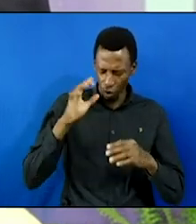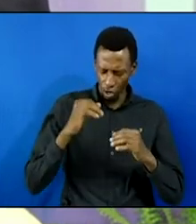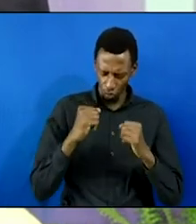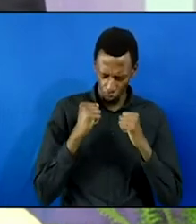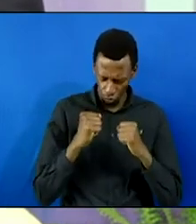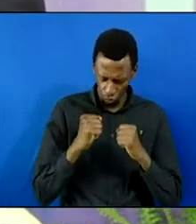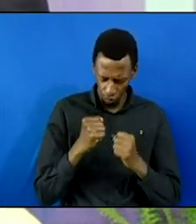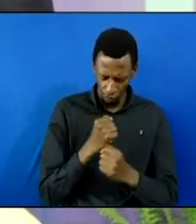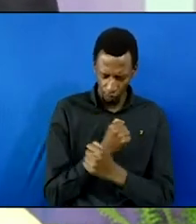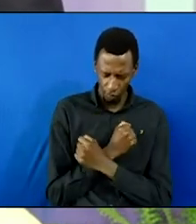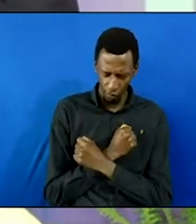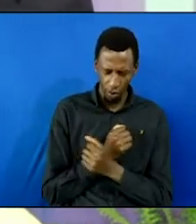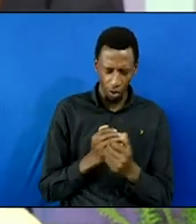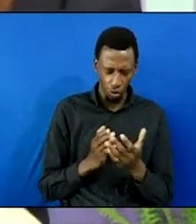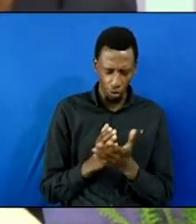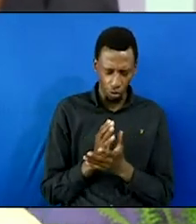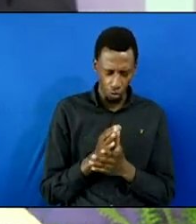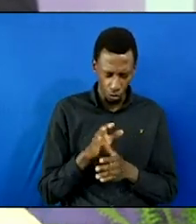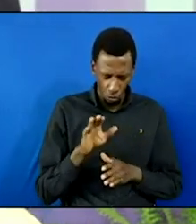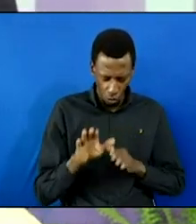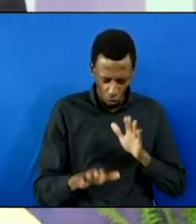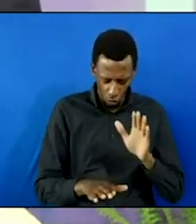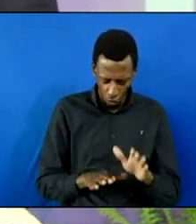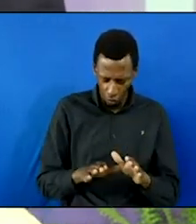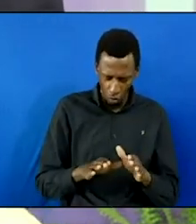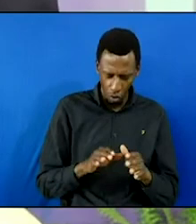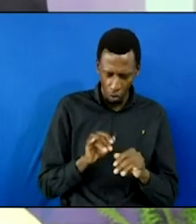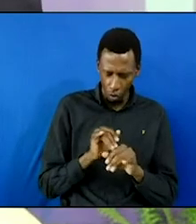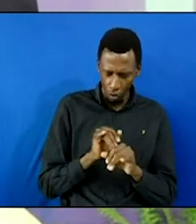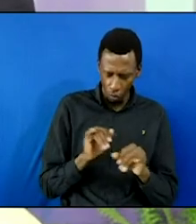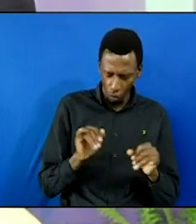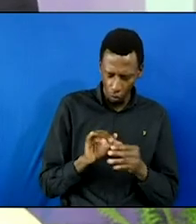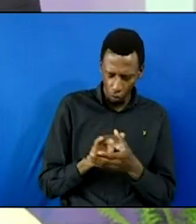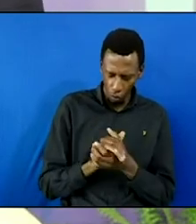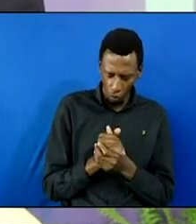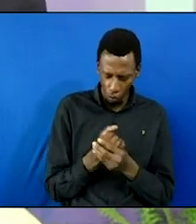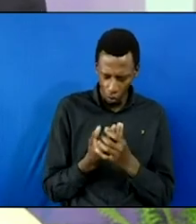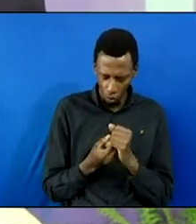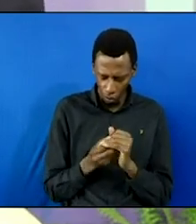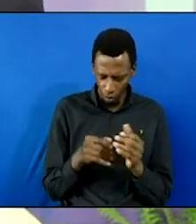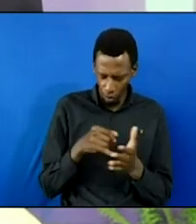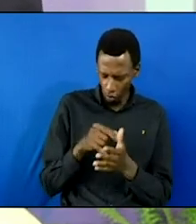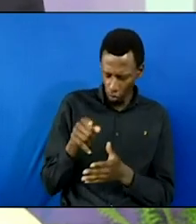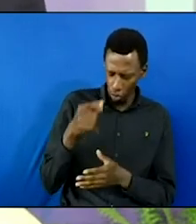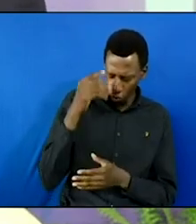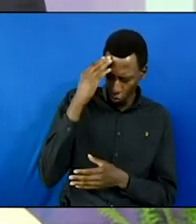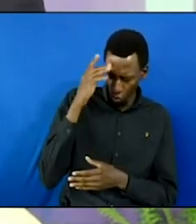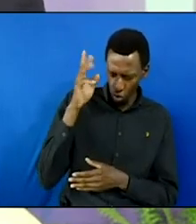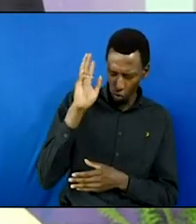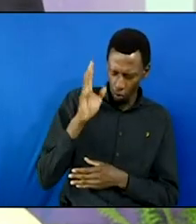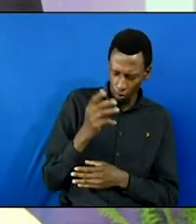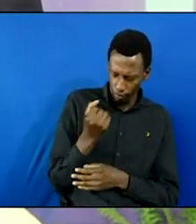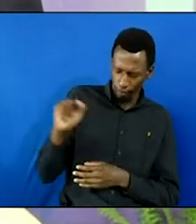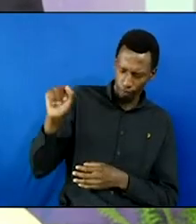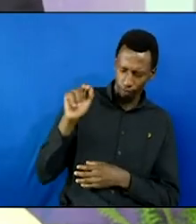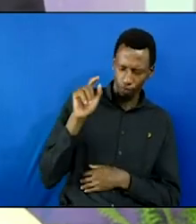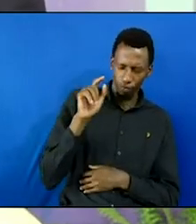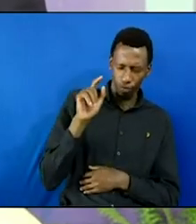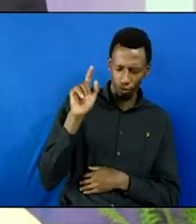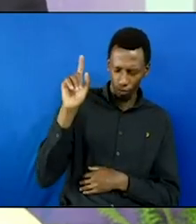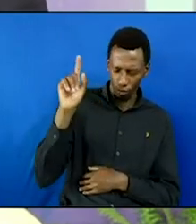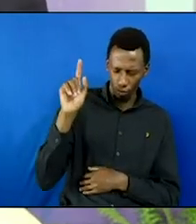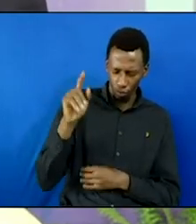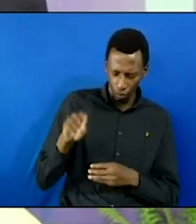love by washing, including him whom you knew that was going to betray you, to give him an opportunity